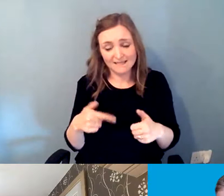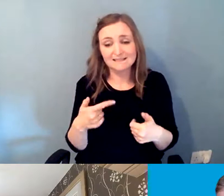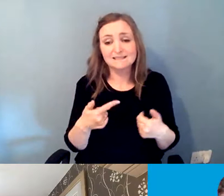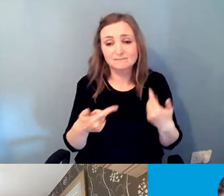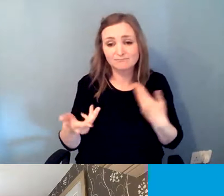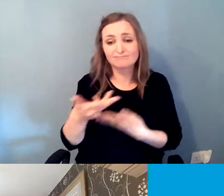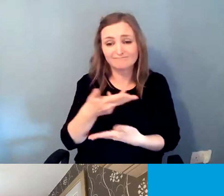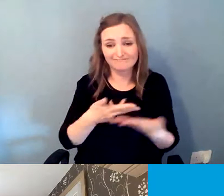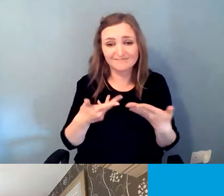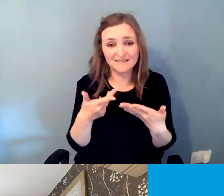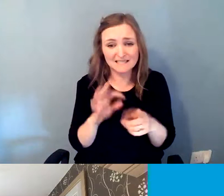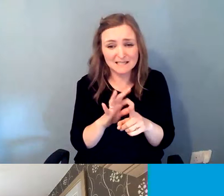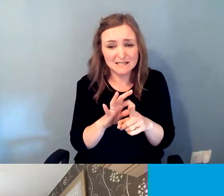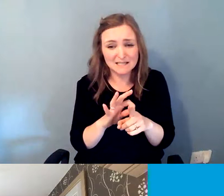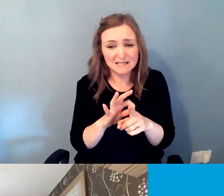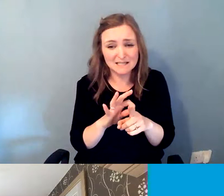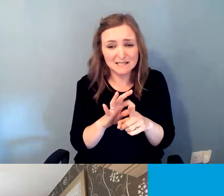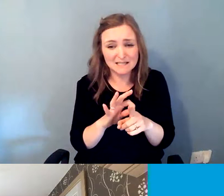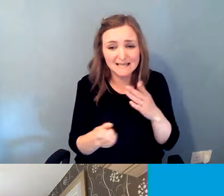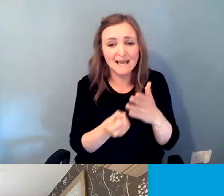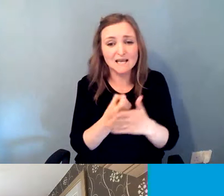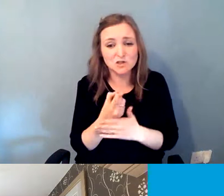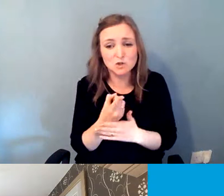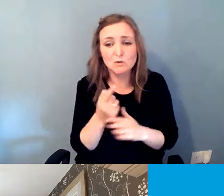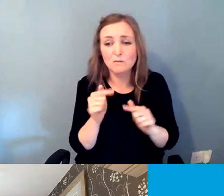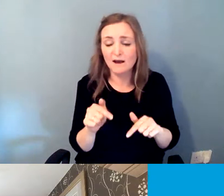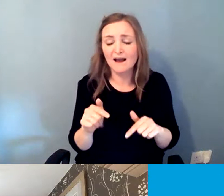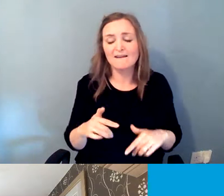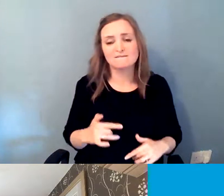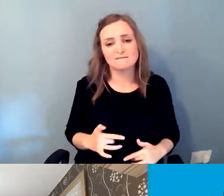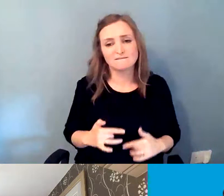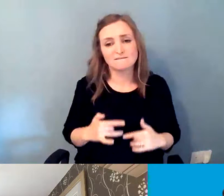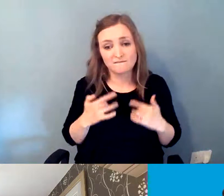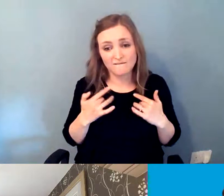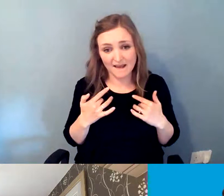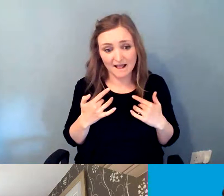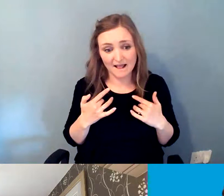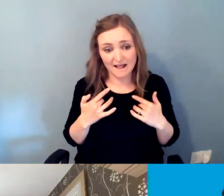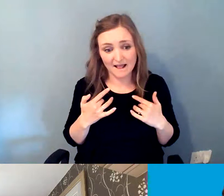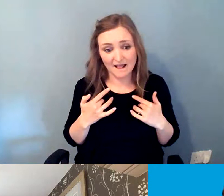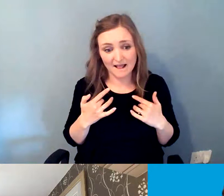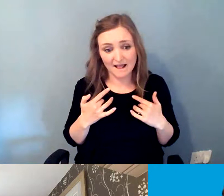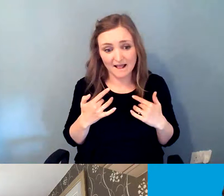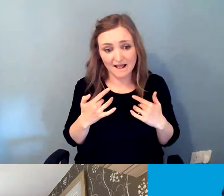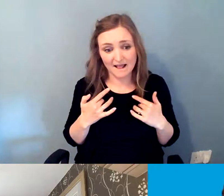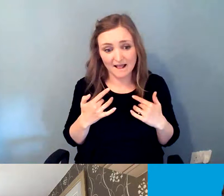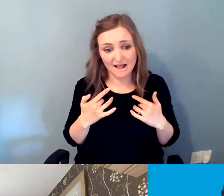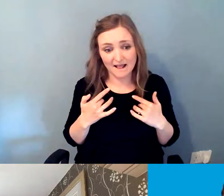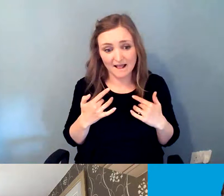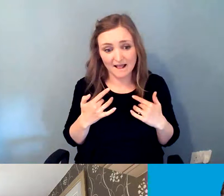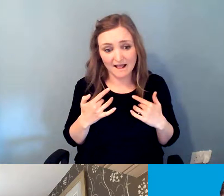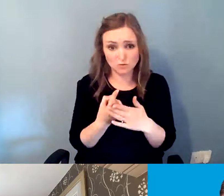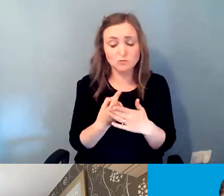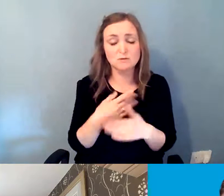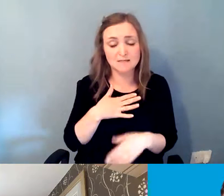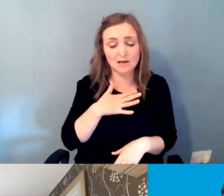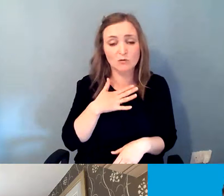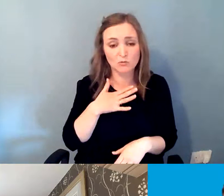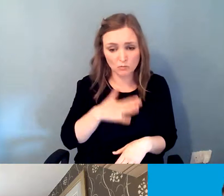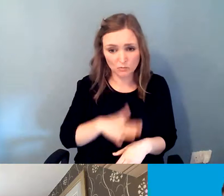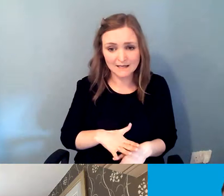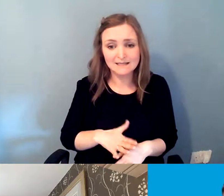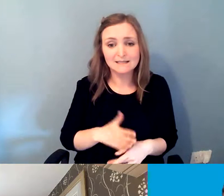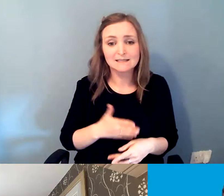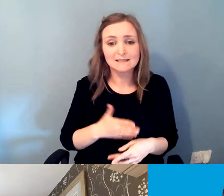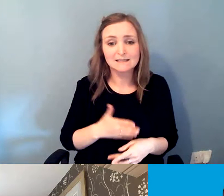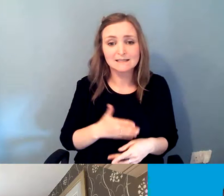if Monica has anything to add, but I suspect this is something that if you feel you've got an issue, you probably do need to discuss